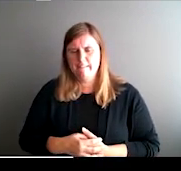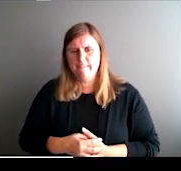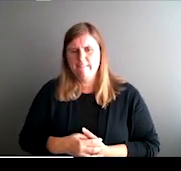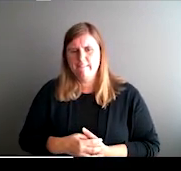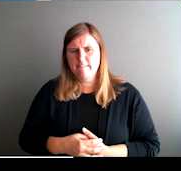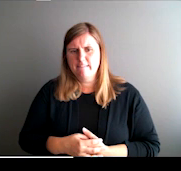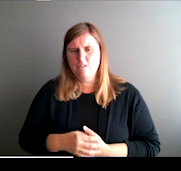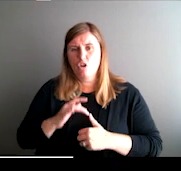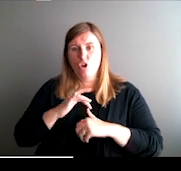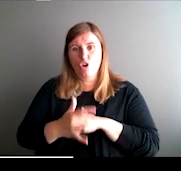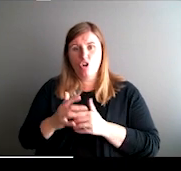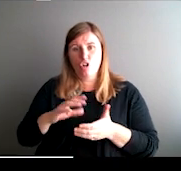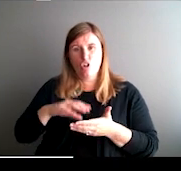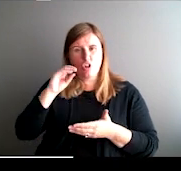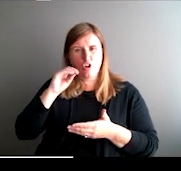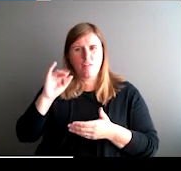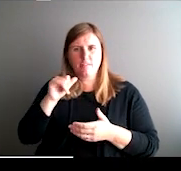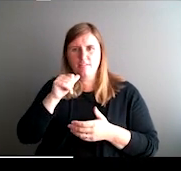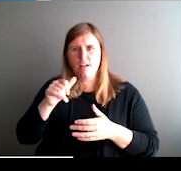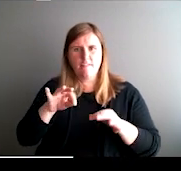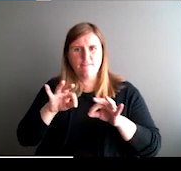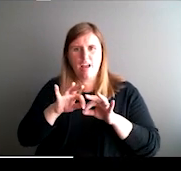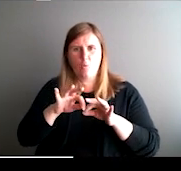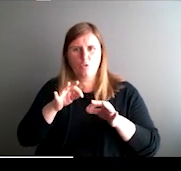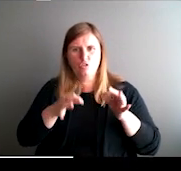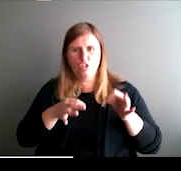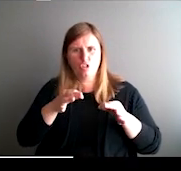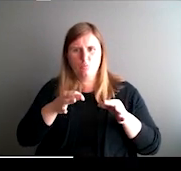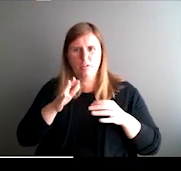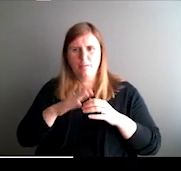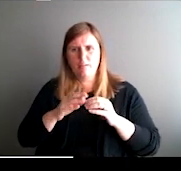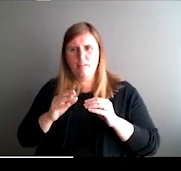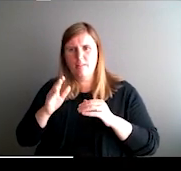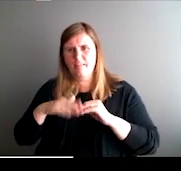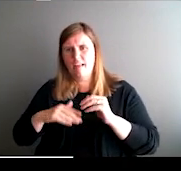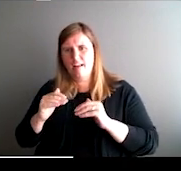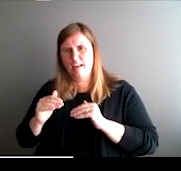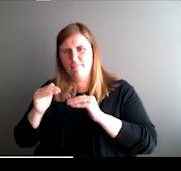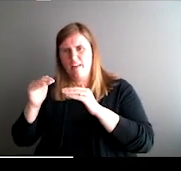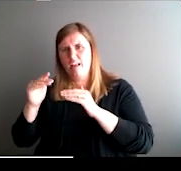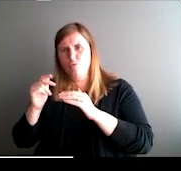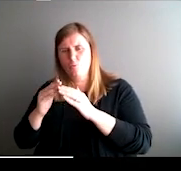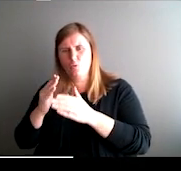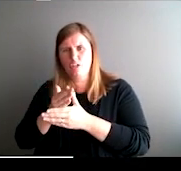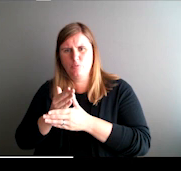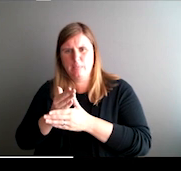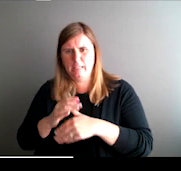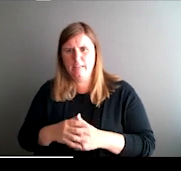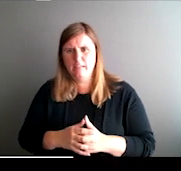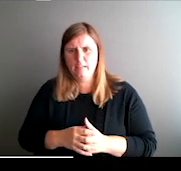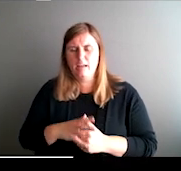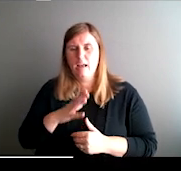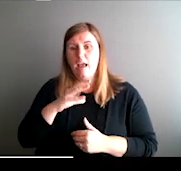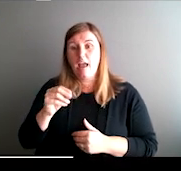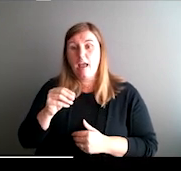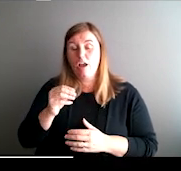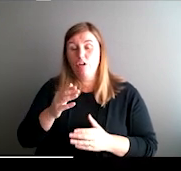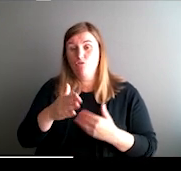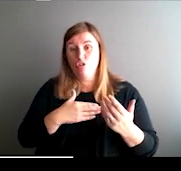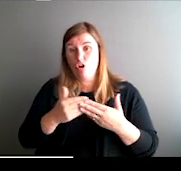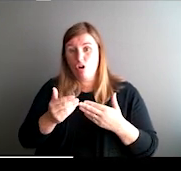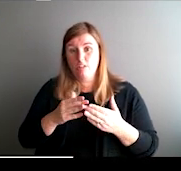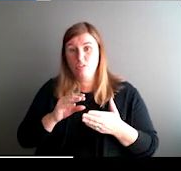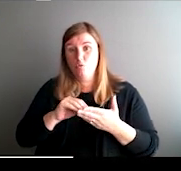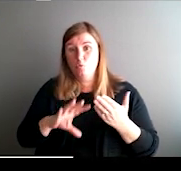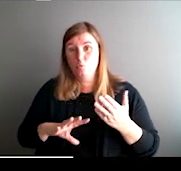early learner, that's not a value judgment any more than advanced or intermediate is. And regardless,